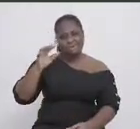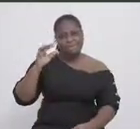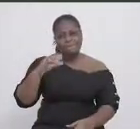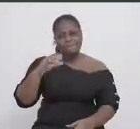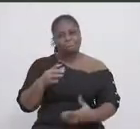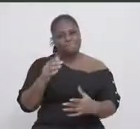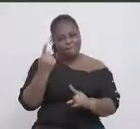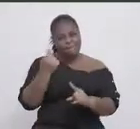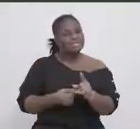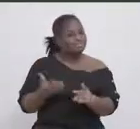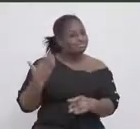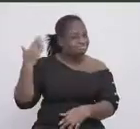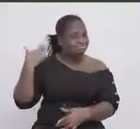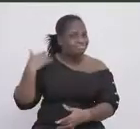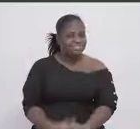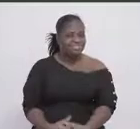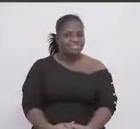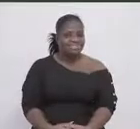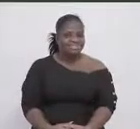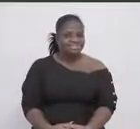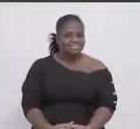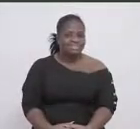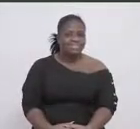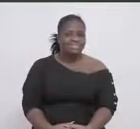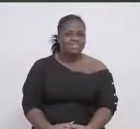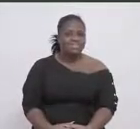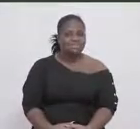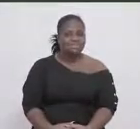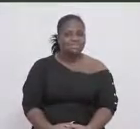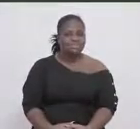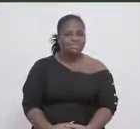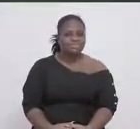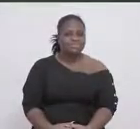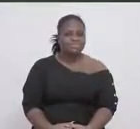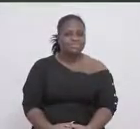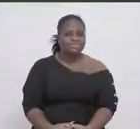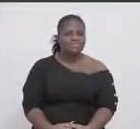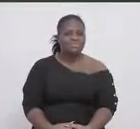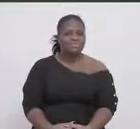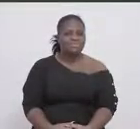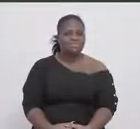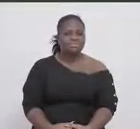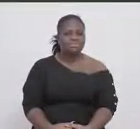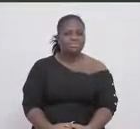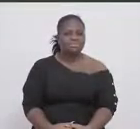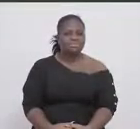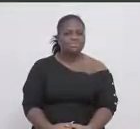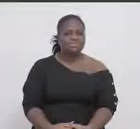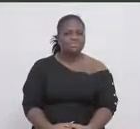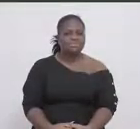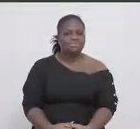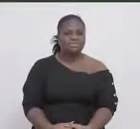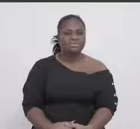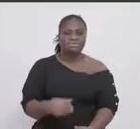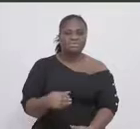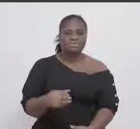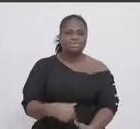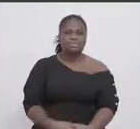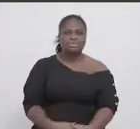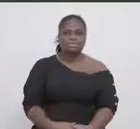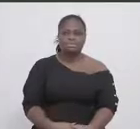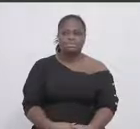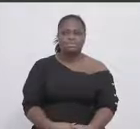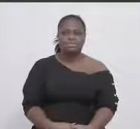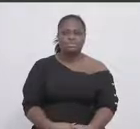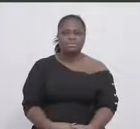So, yes. How old is he? His age, I